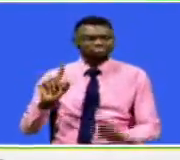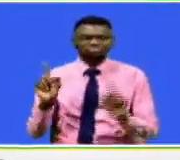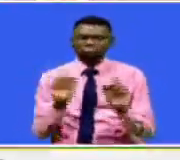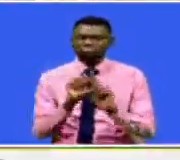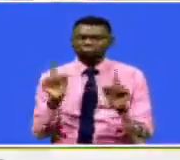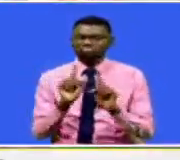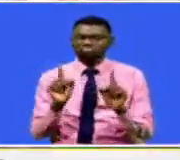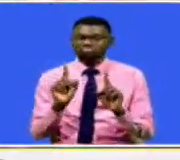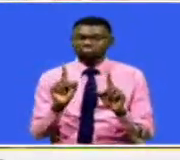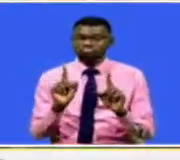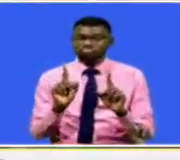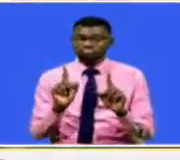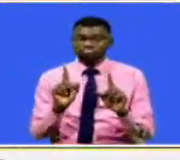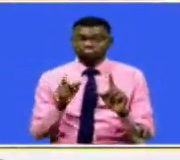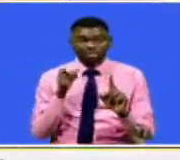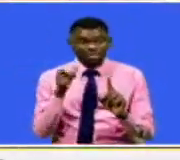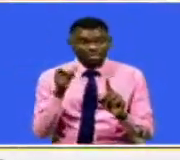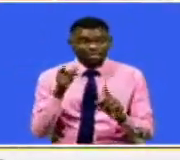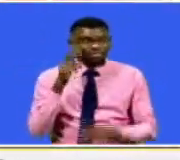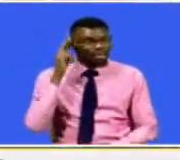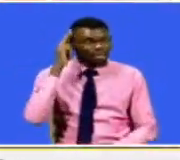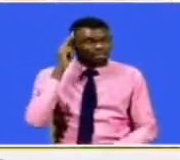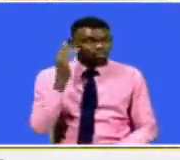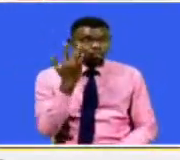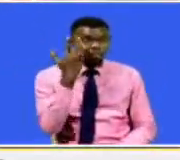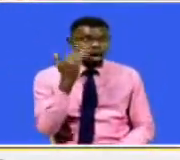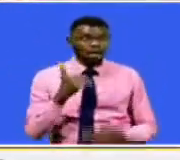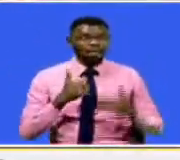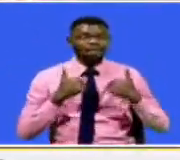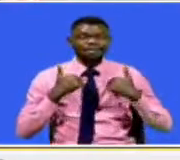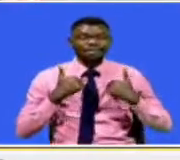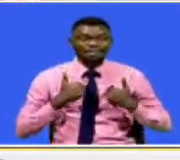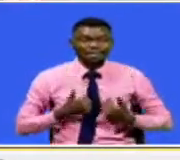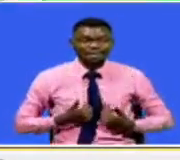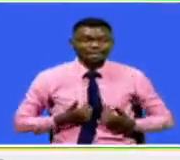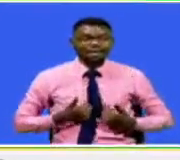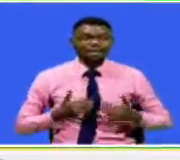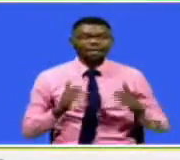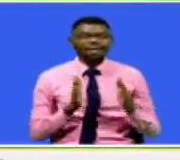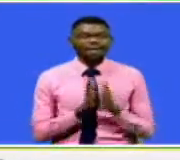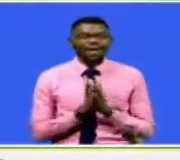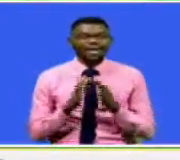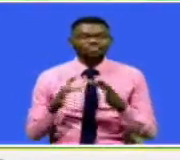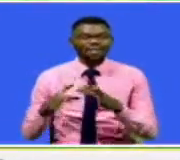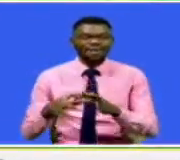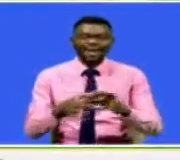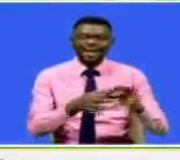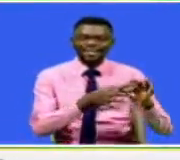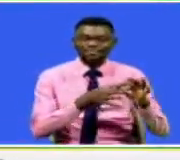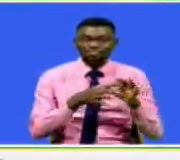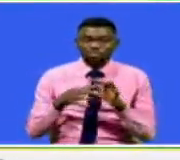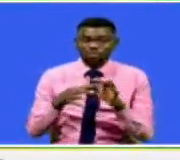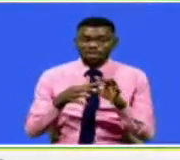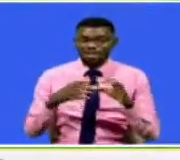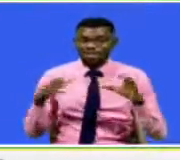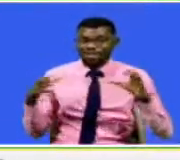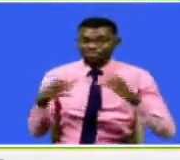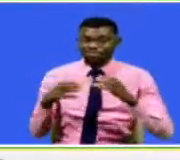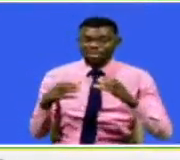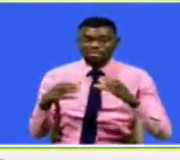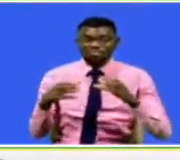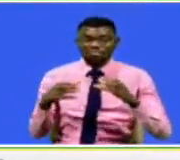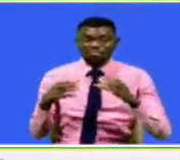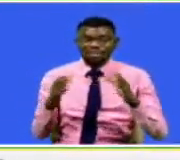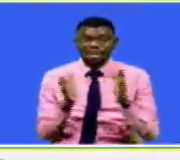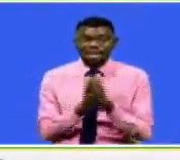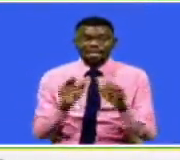That is why I and Azimio La Umoja One Kenya